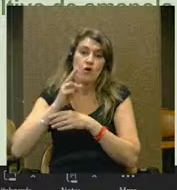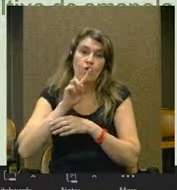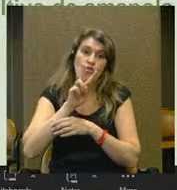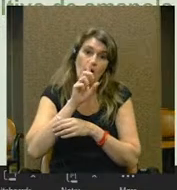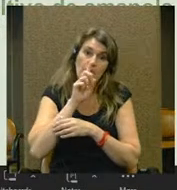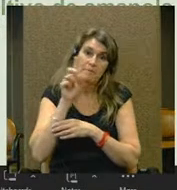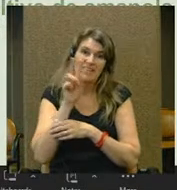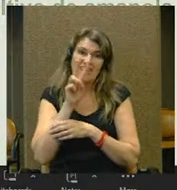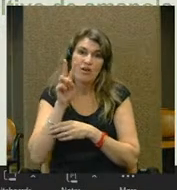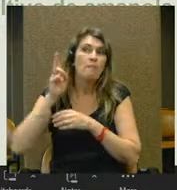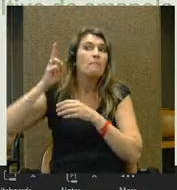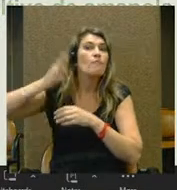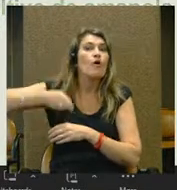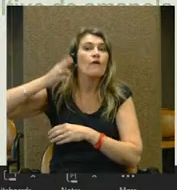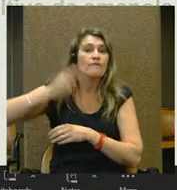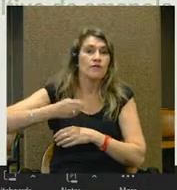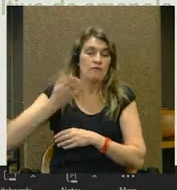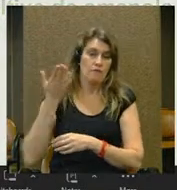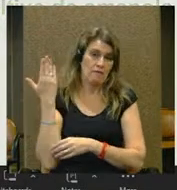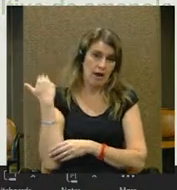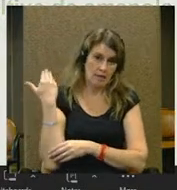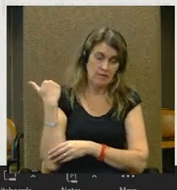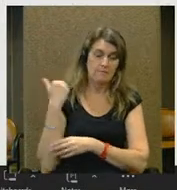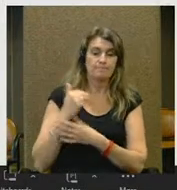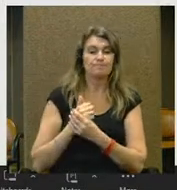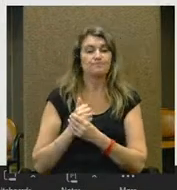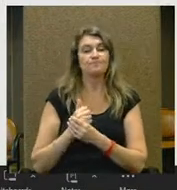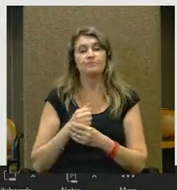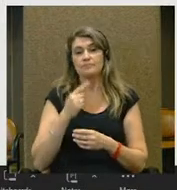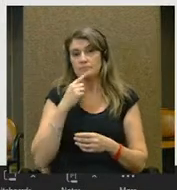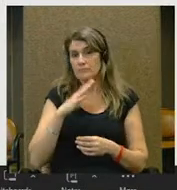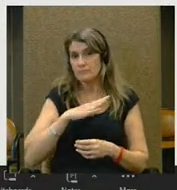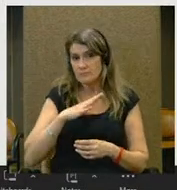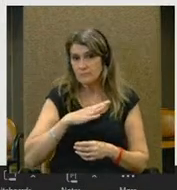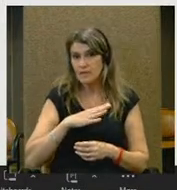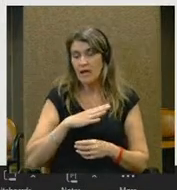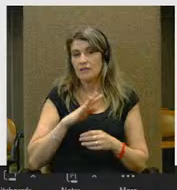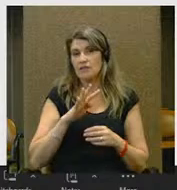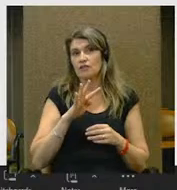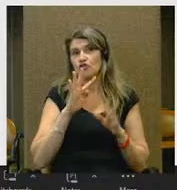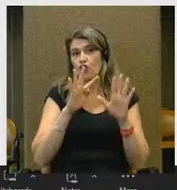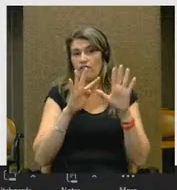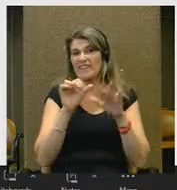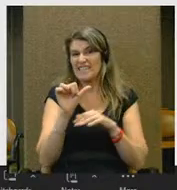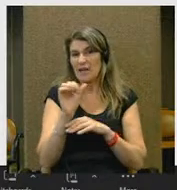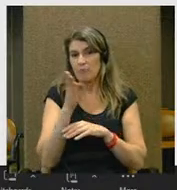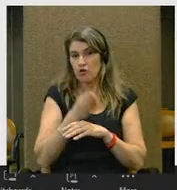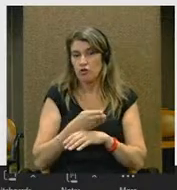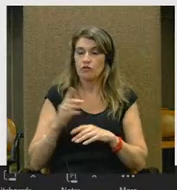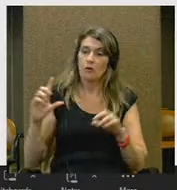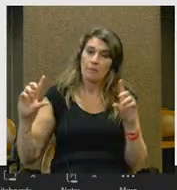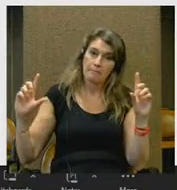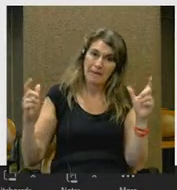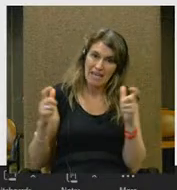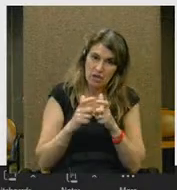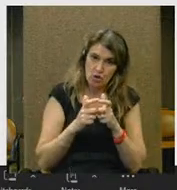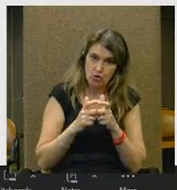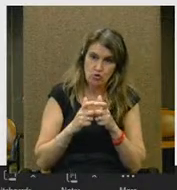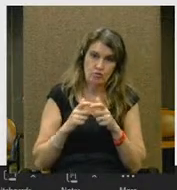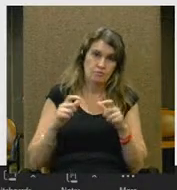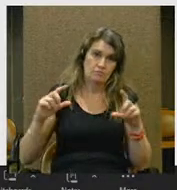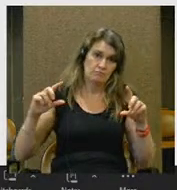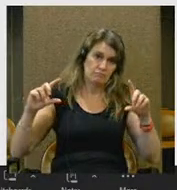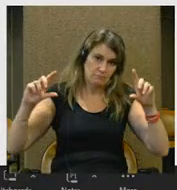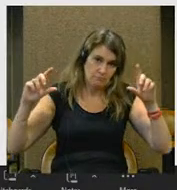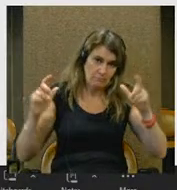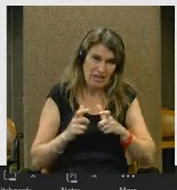it's estimated that there has been a 95% drop in production in the country since then. It's uncertain whether the ban